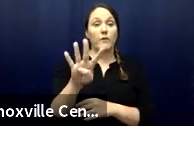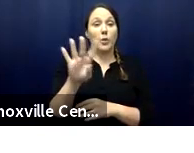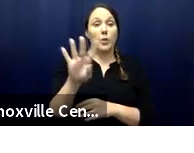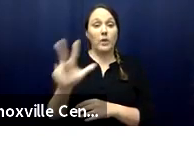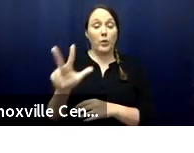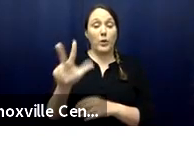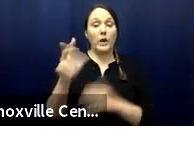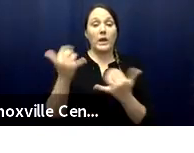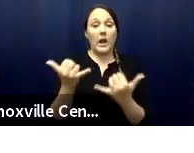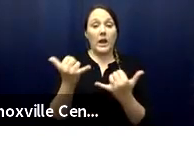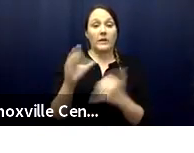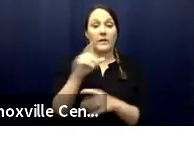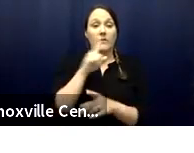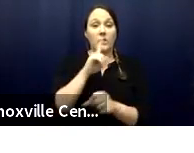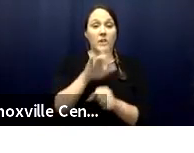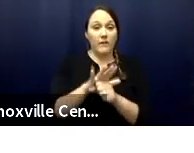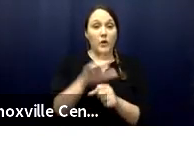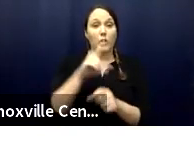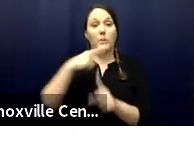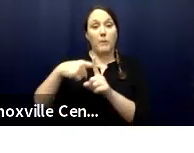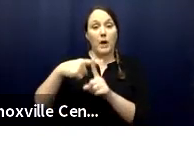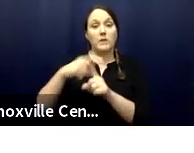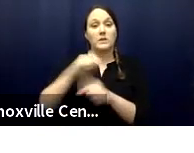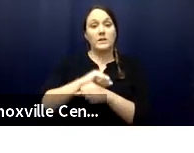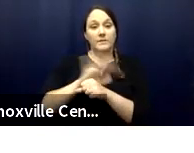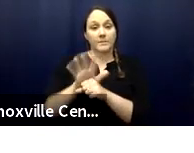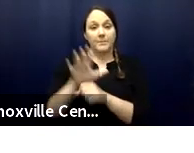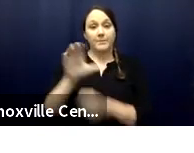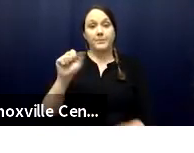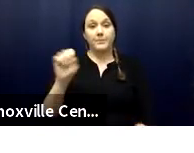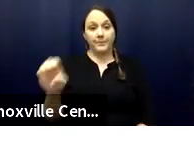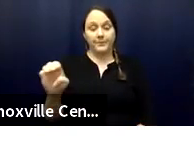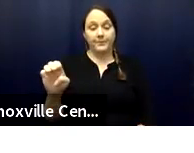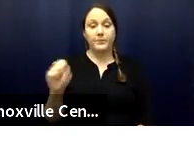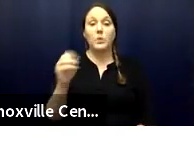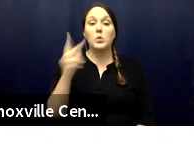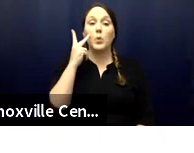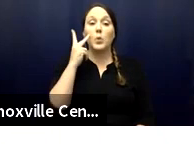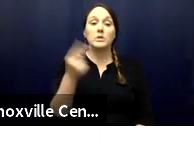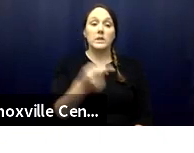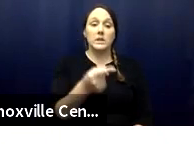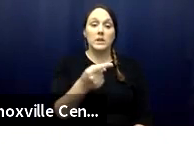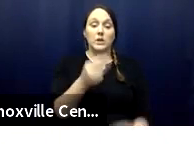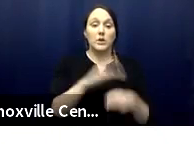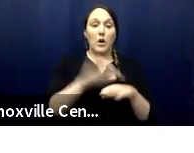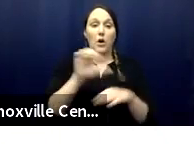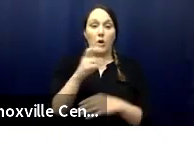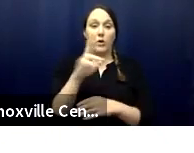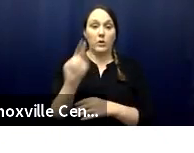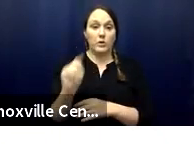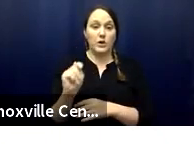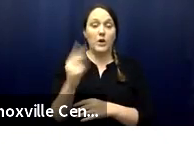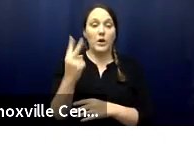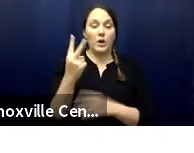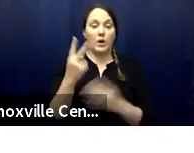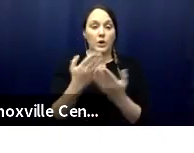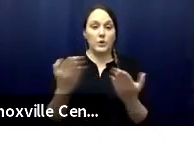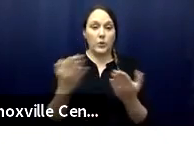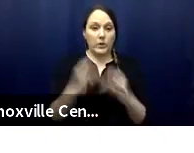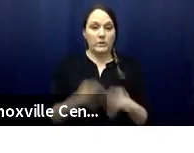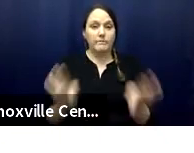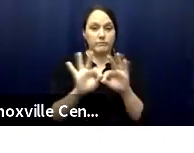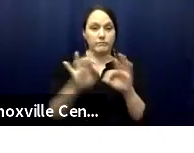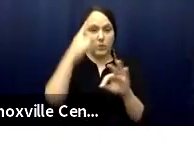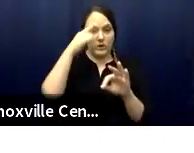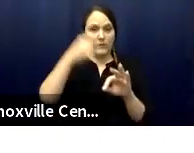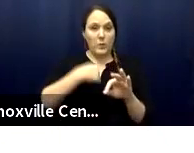243 active positive COVID-19 cases. So what you see here on this chart is two things that are important to me that